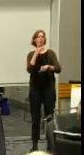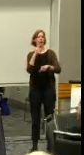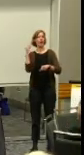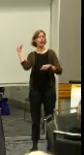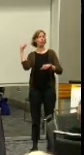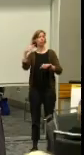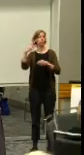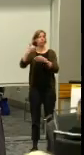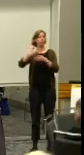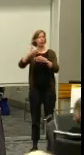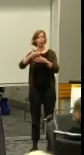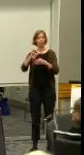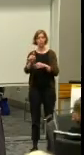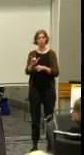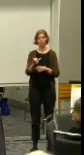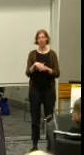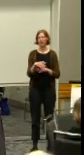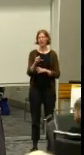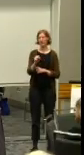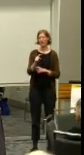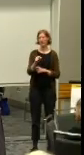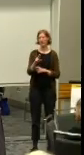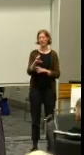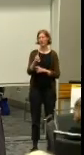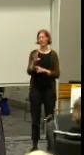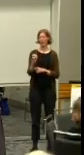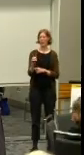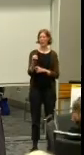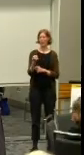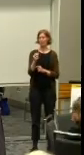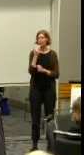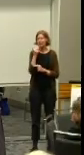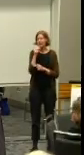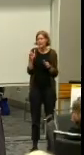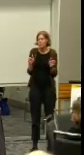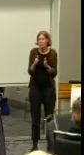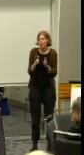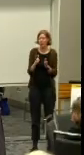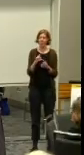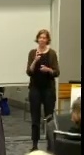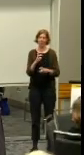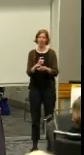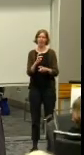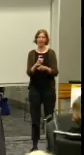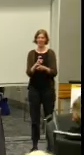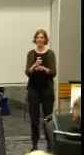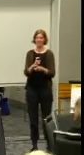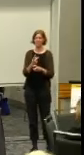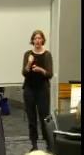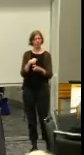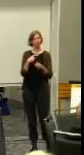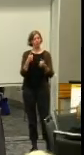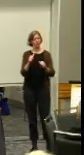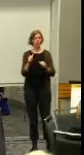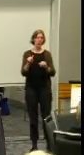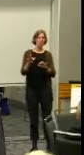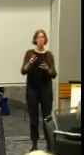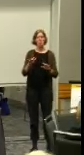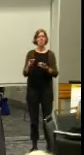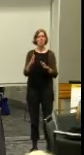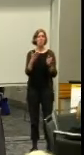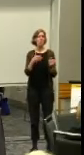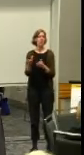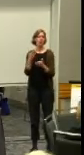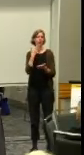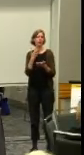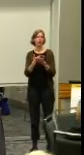studios are a little bit complicated always because there's not a lot of space. So trying to make the layout feel as spacious as we could and have as